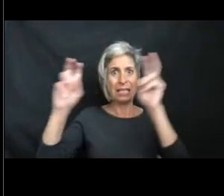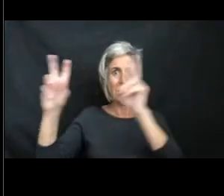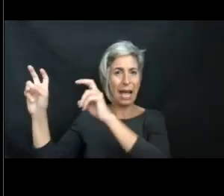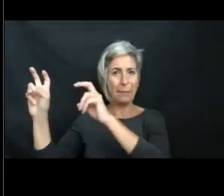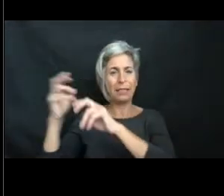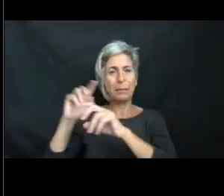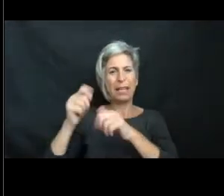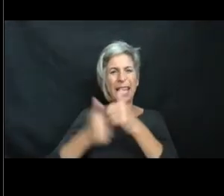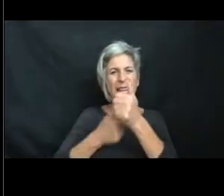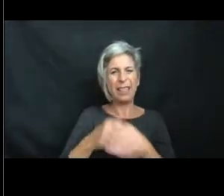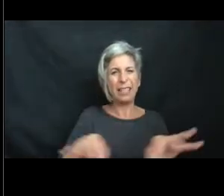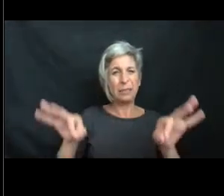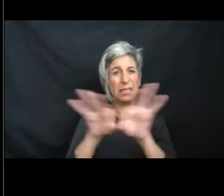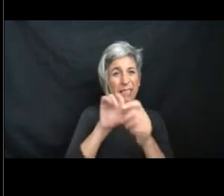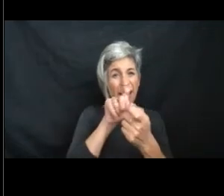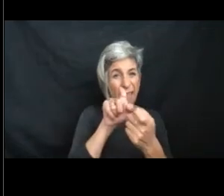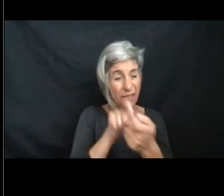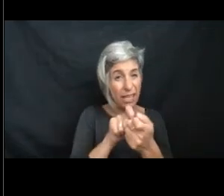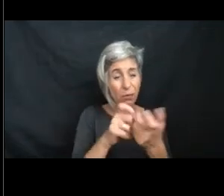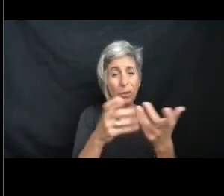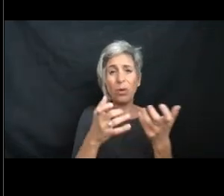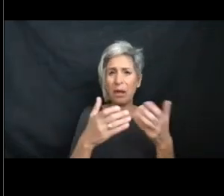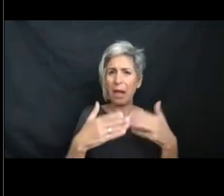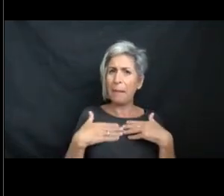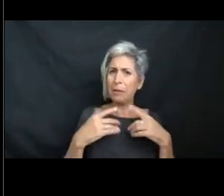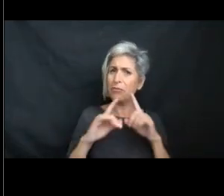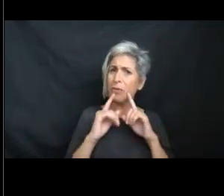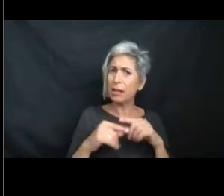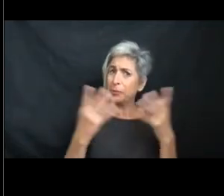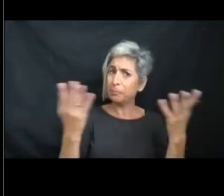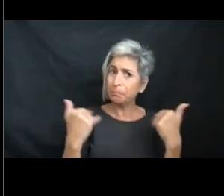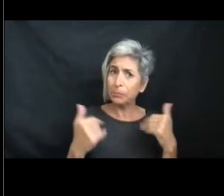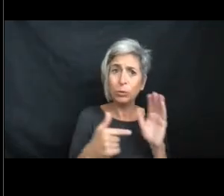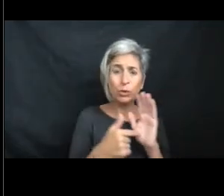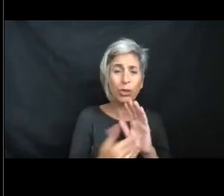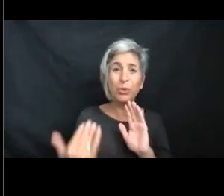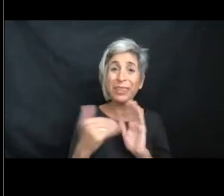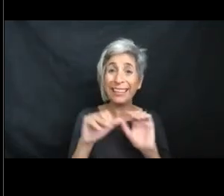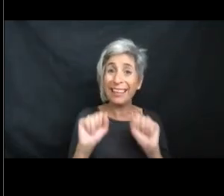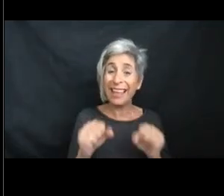specific you want to get into, please let us know. We'll be glad to show you.